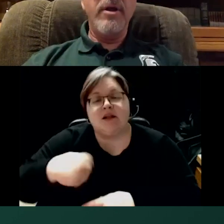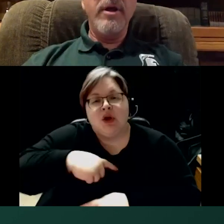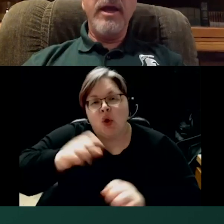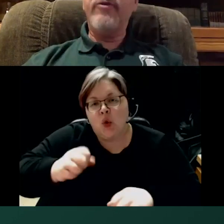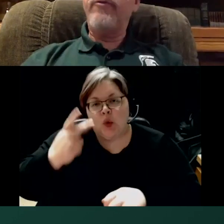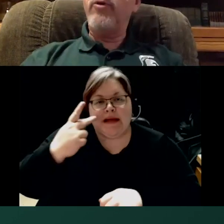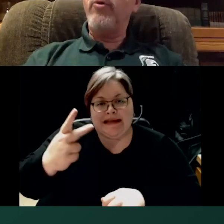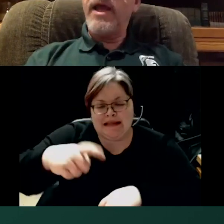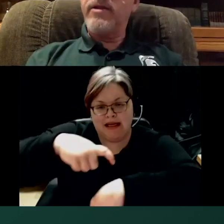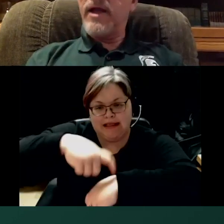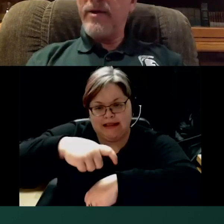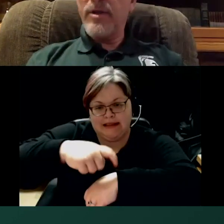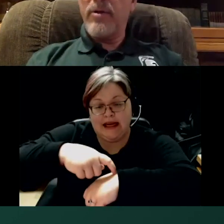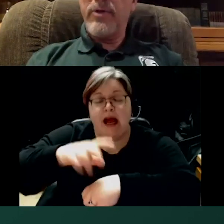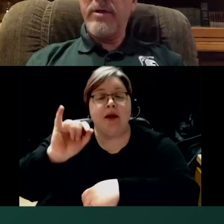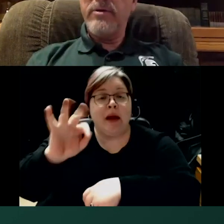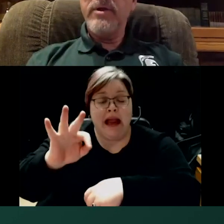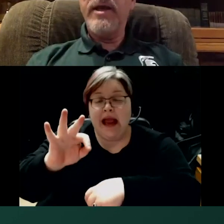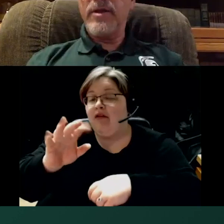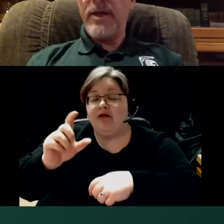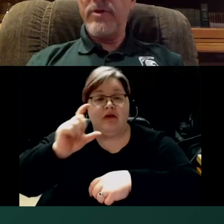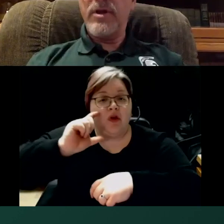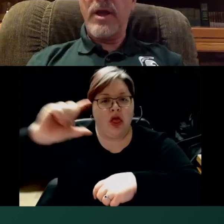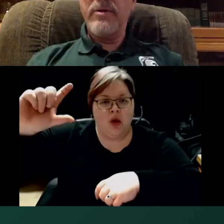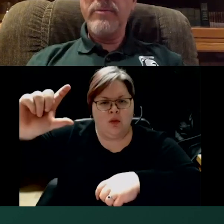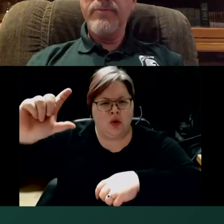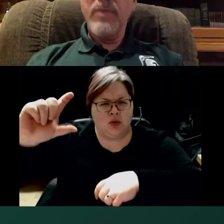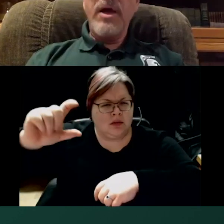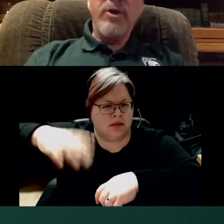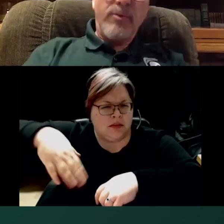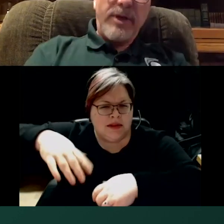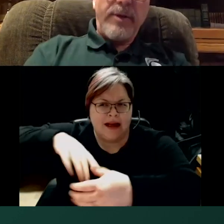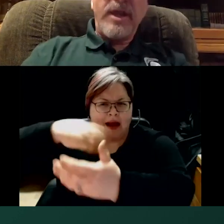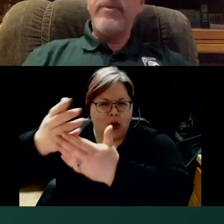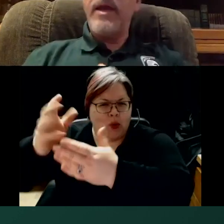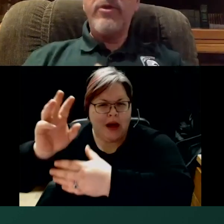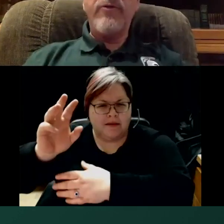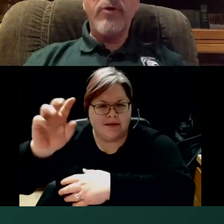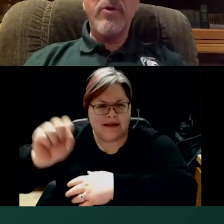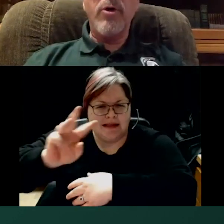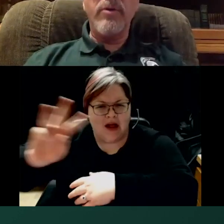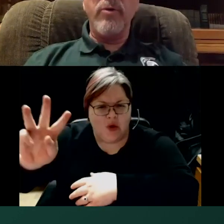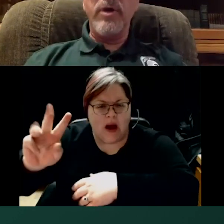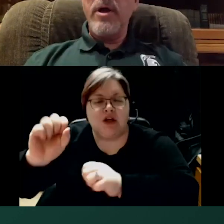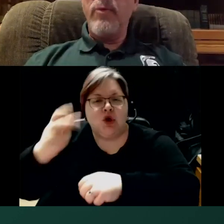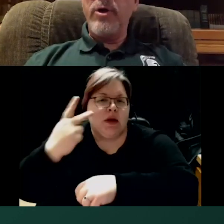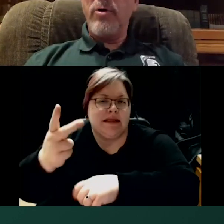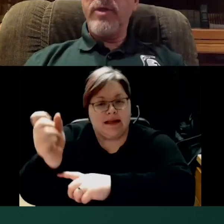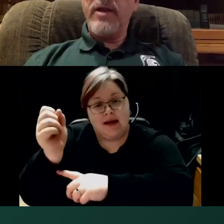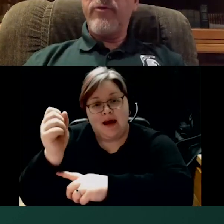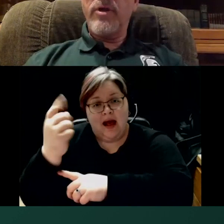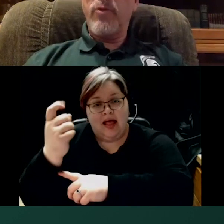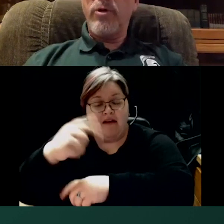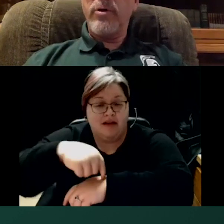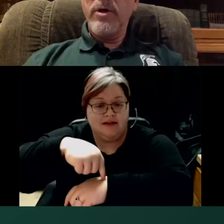6. If the full moon hasn't gotten south yet, it's 11 o'clock. You can play the same game with the first quarter moon. We know